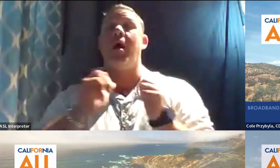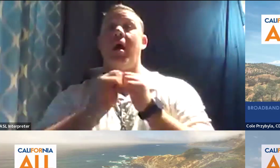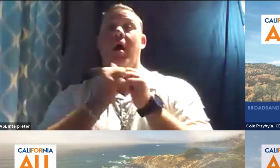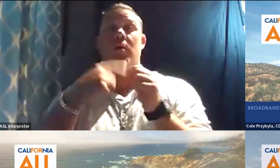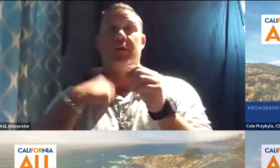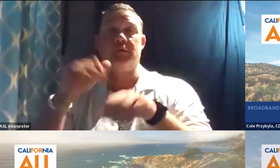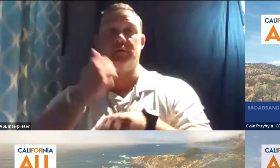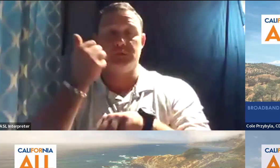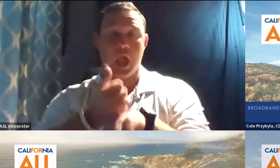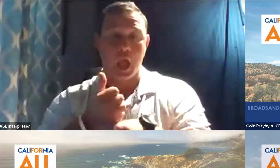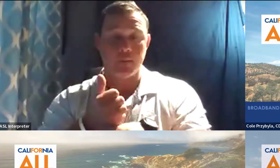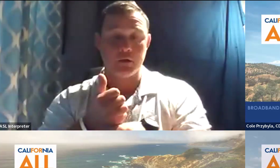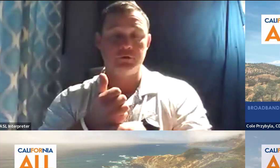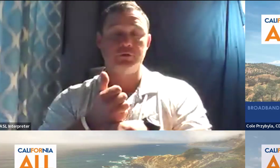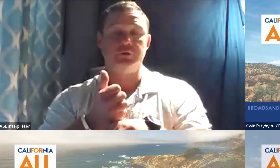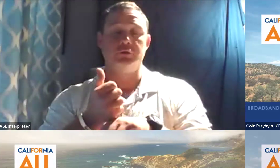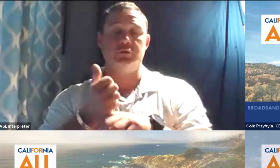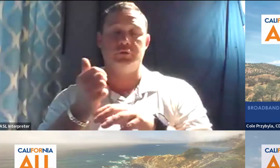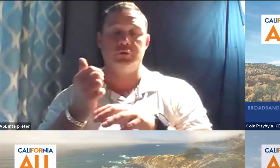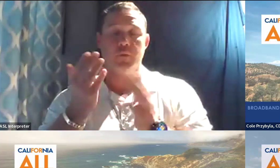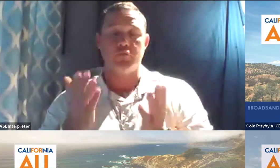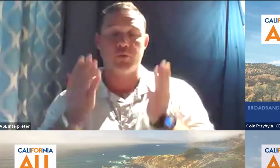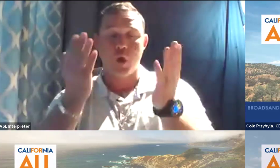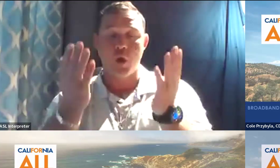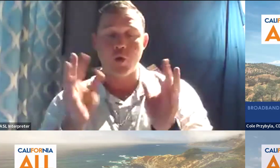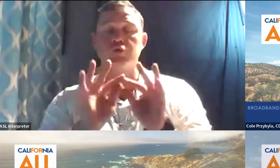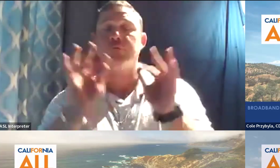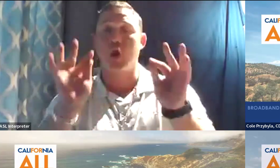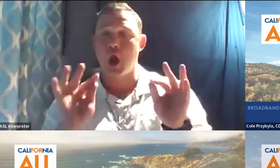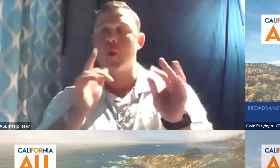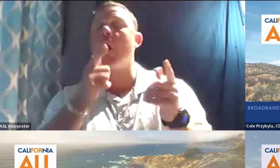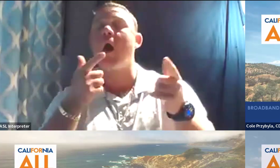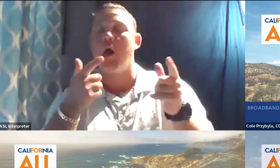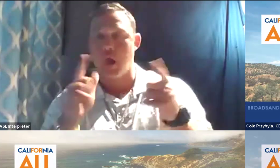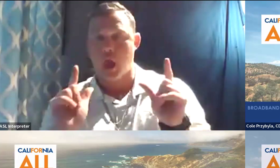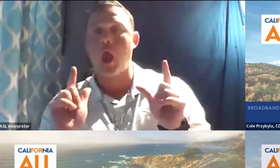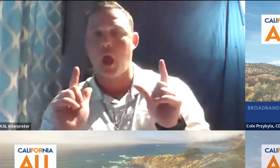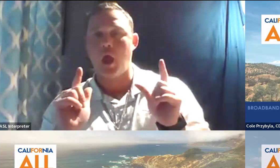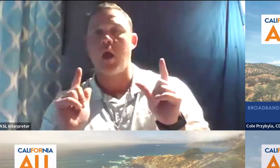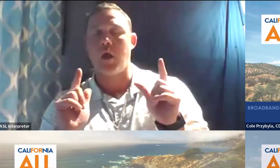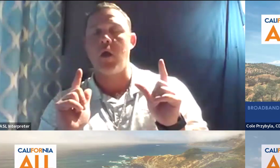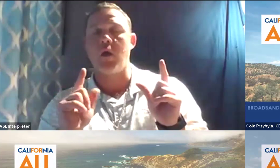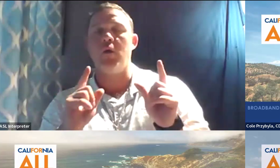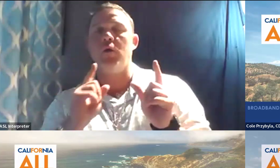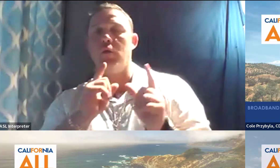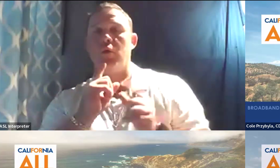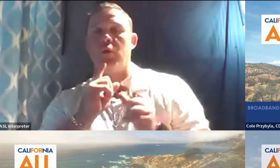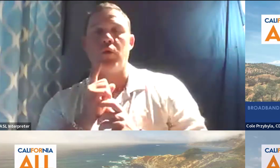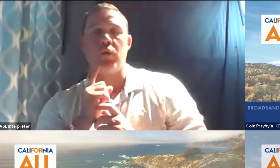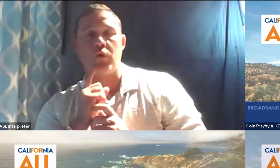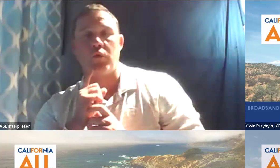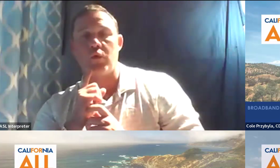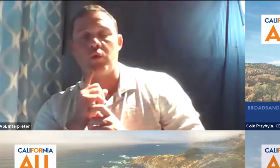this proposed framework is that it would allow for, you know,